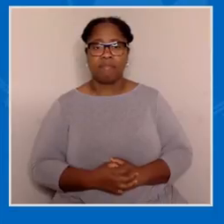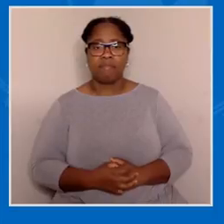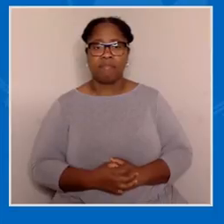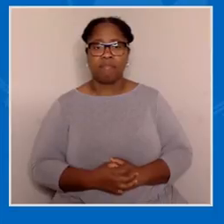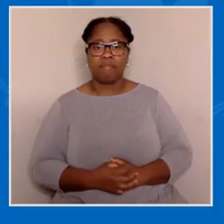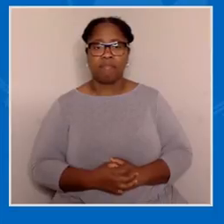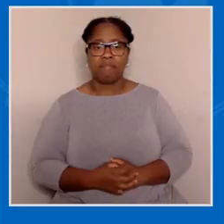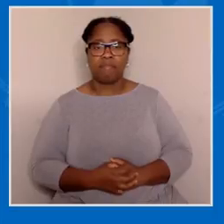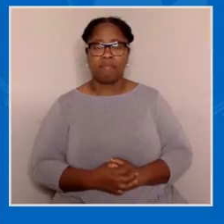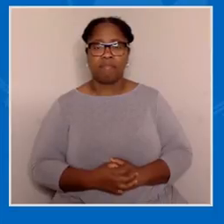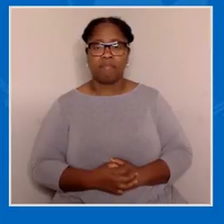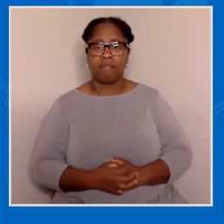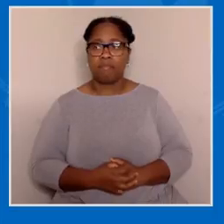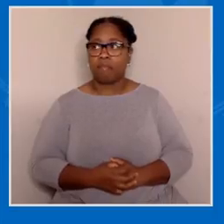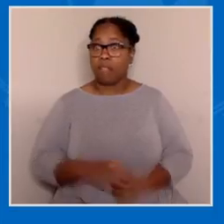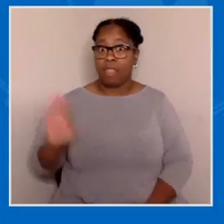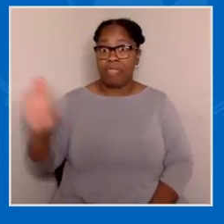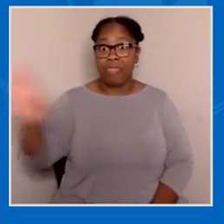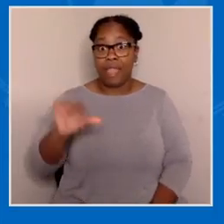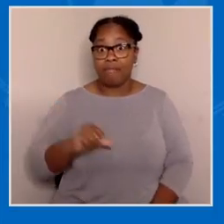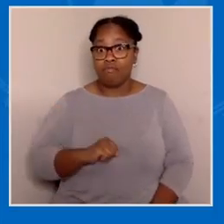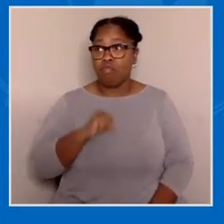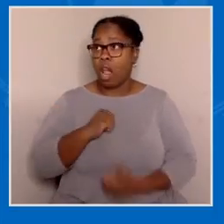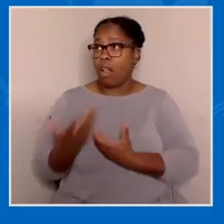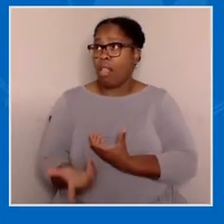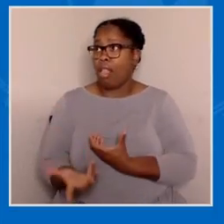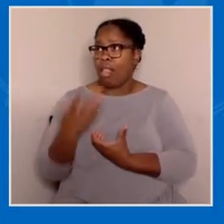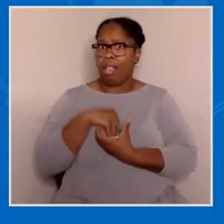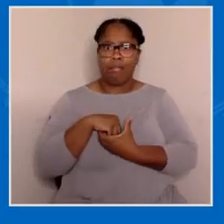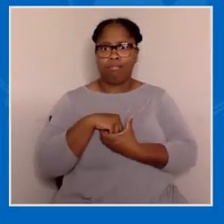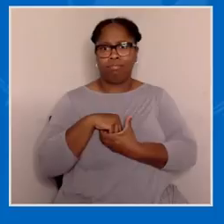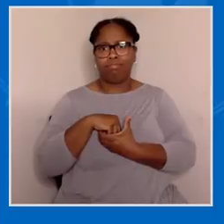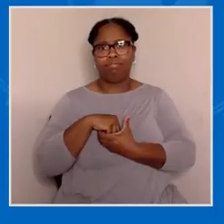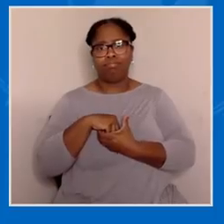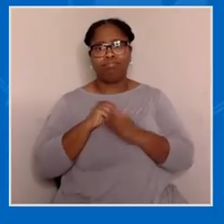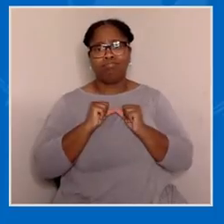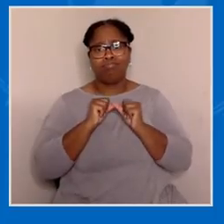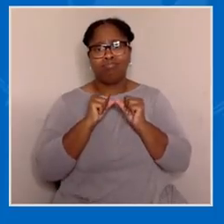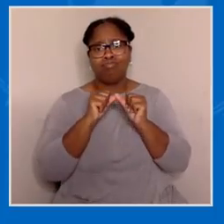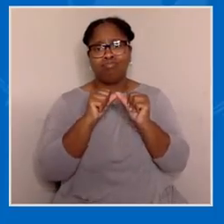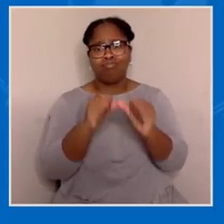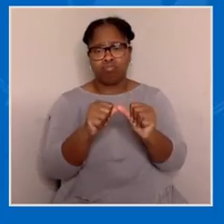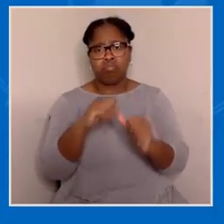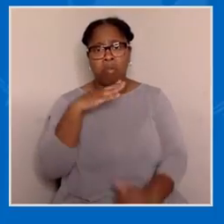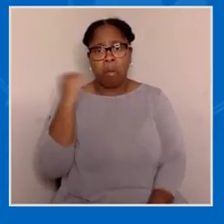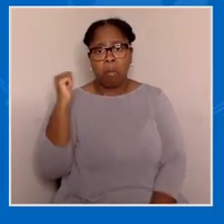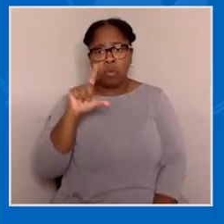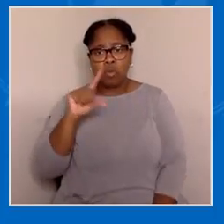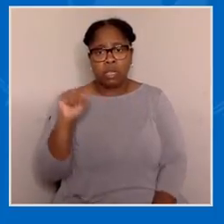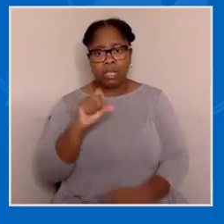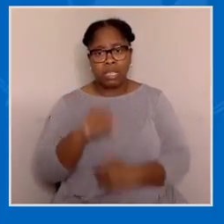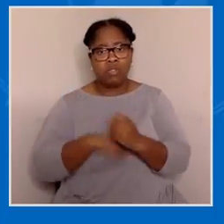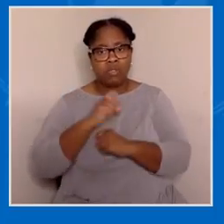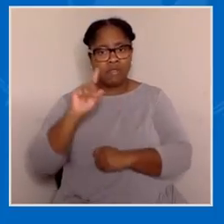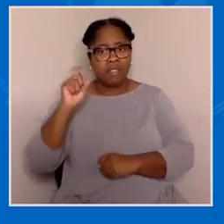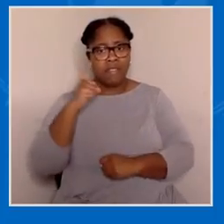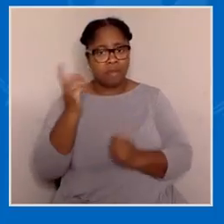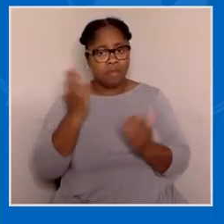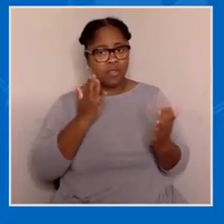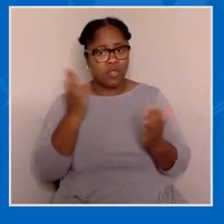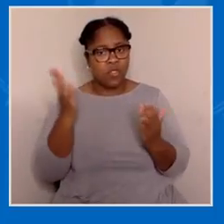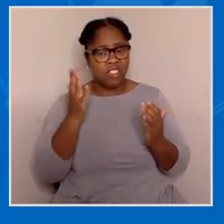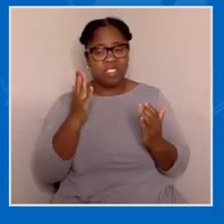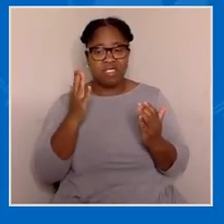I have carried that pride throughout my nearly 20 years of government service and throughout my life.